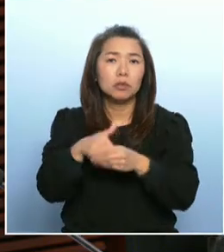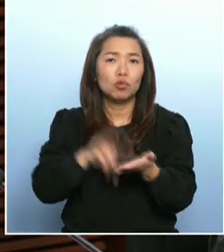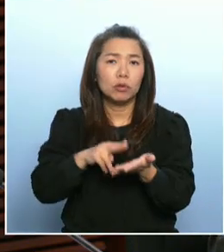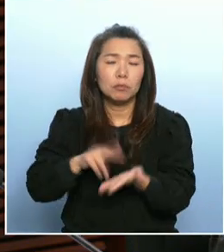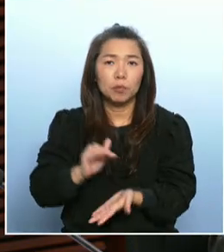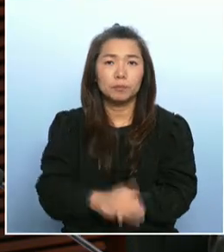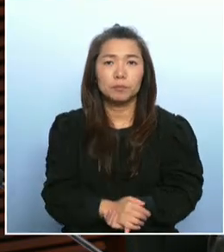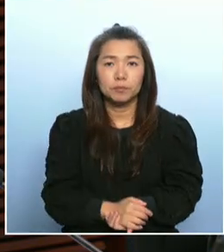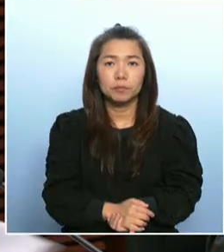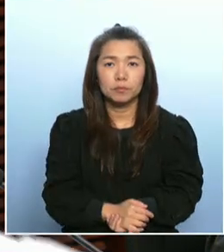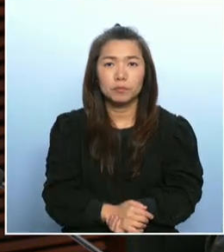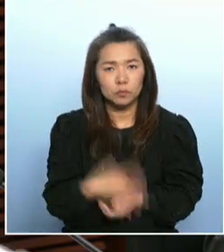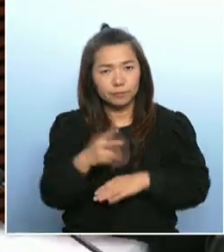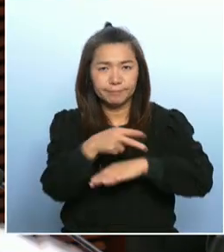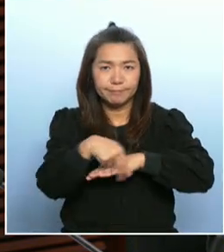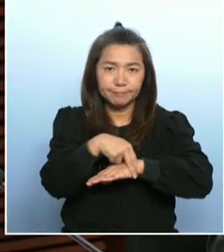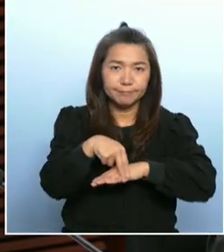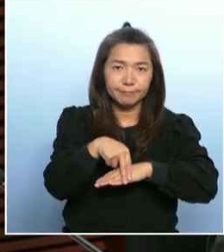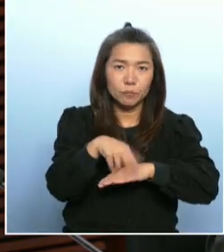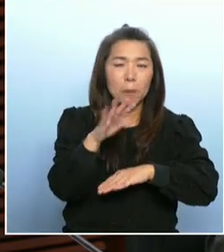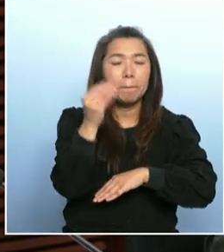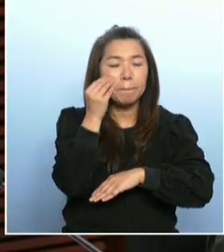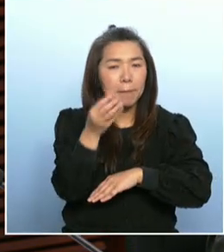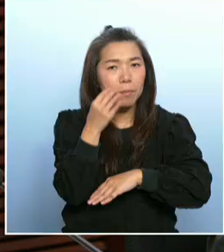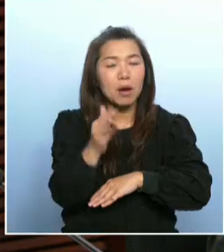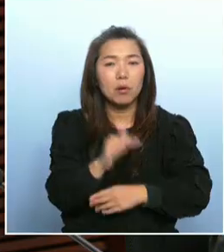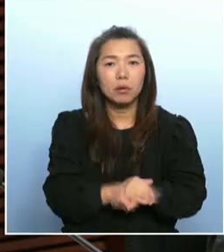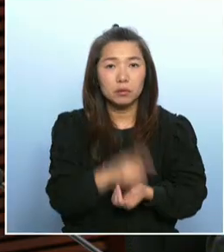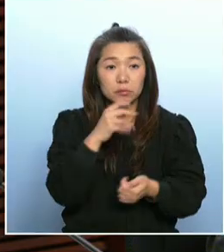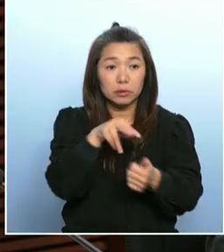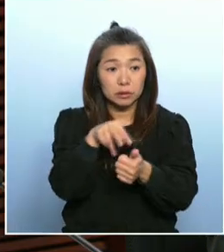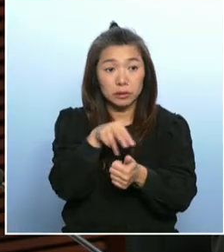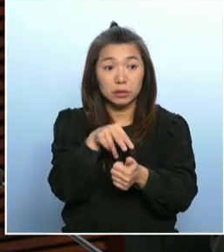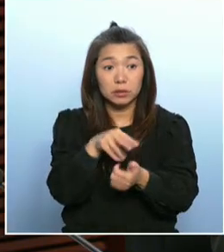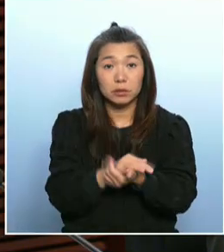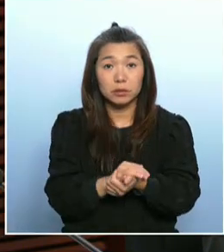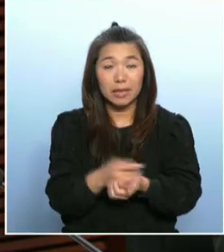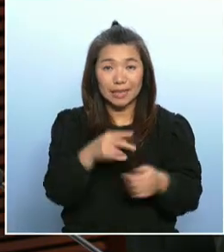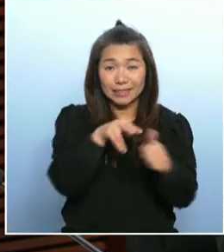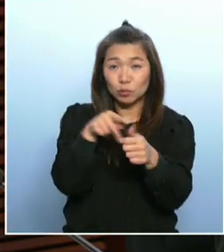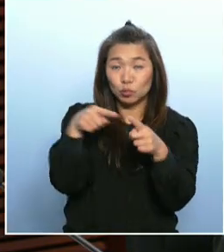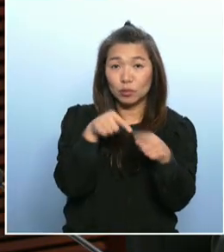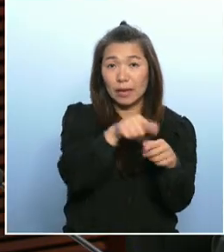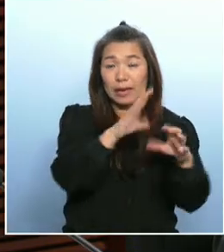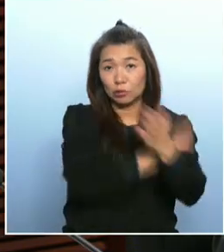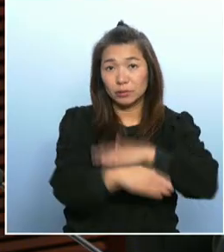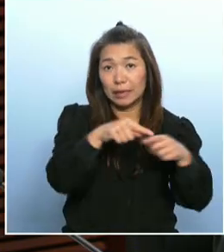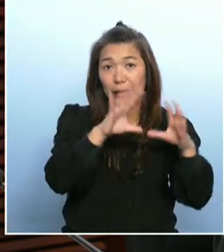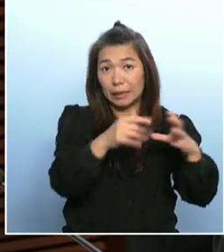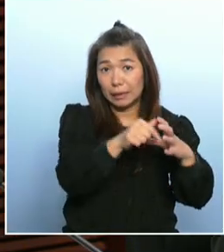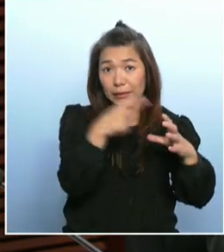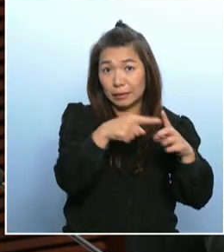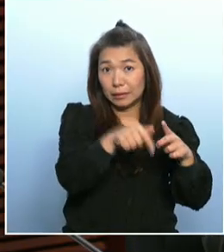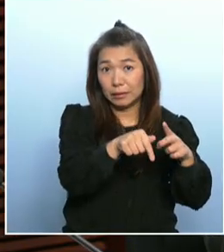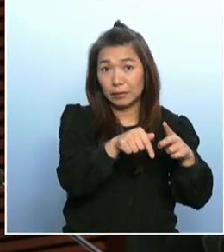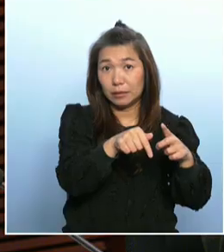then they will be able to receive the allowance. So for the design of the scheme, we try to be more relaxed.